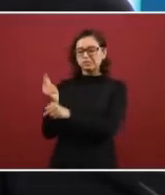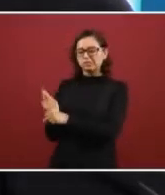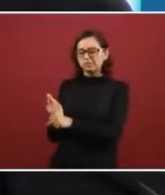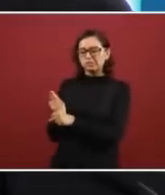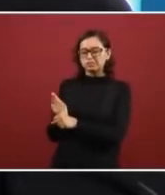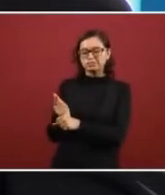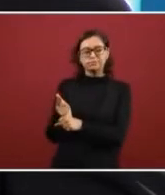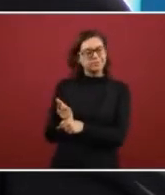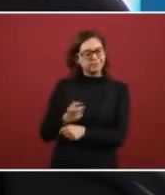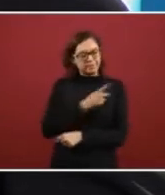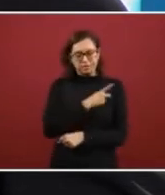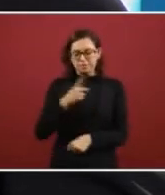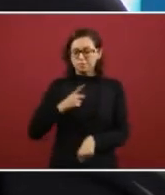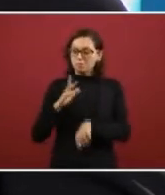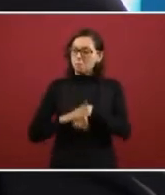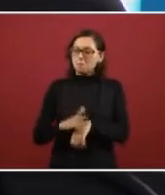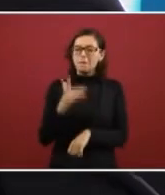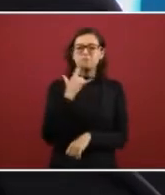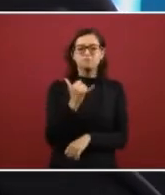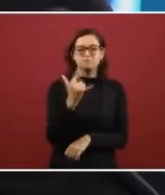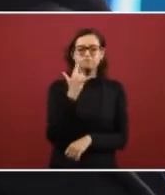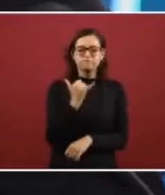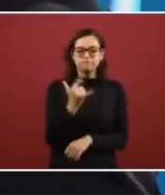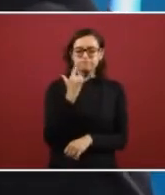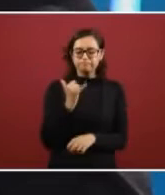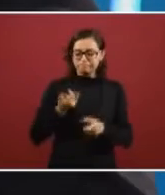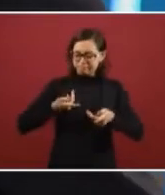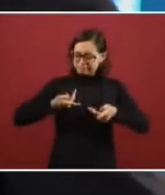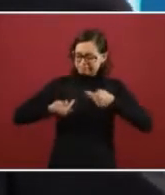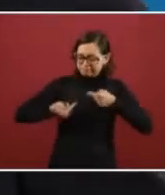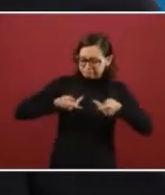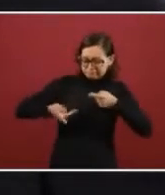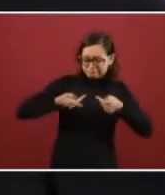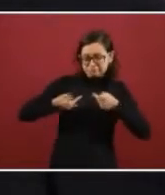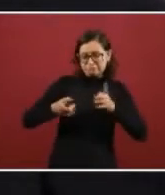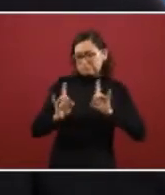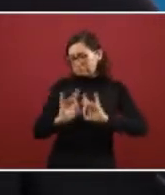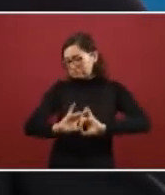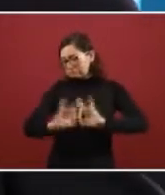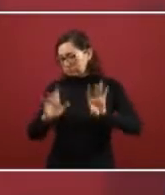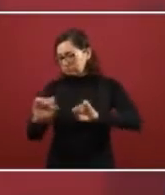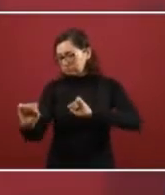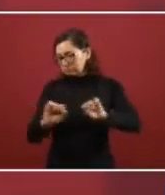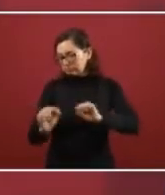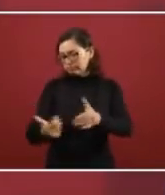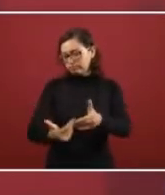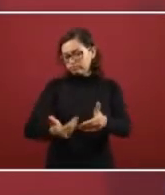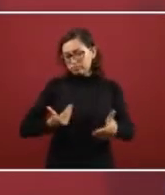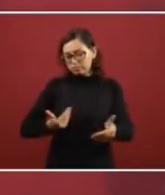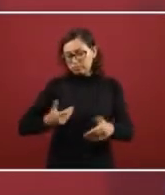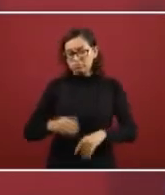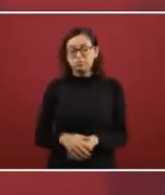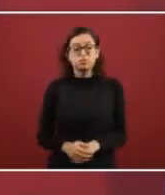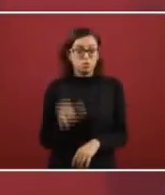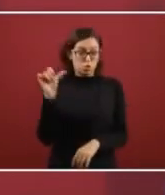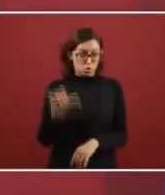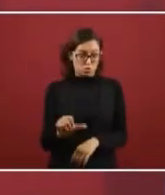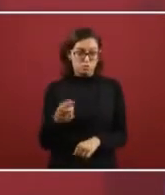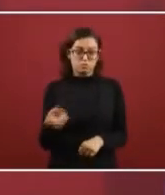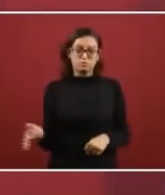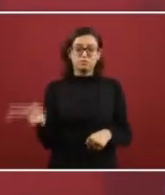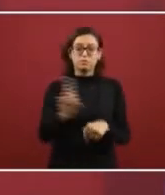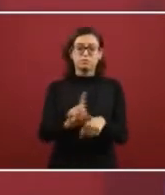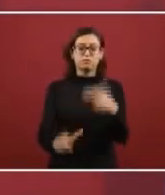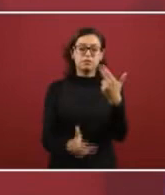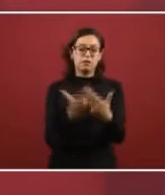do everything that we can do against seismic activity. And Día the risks. Nacional de la Protección Civil. Today is the